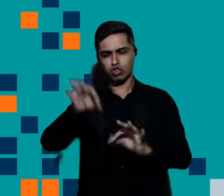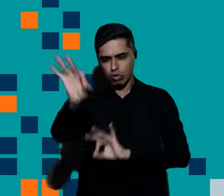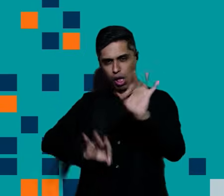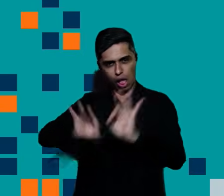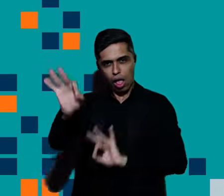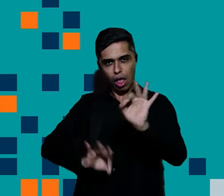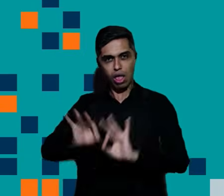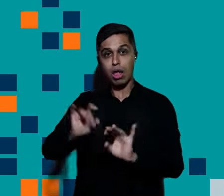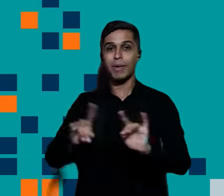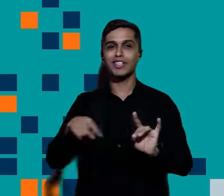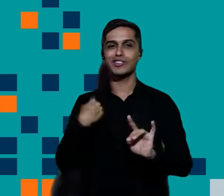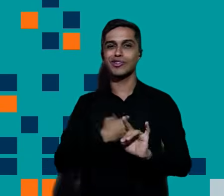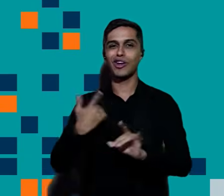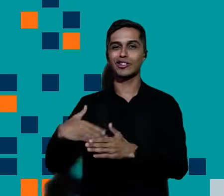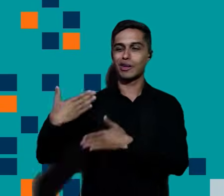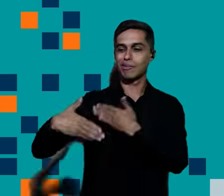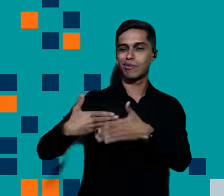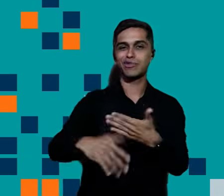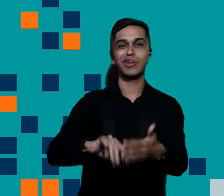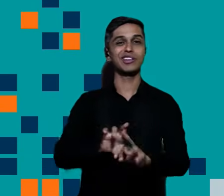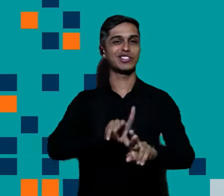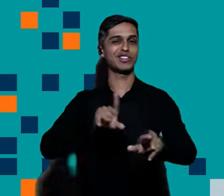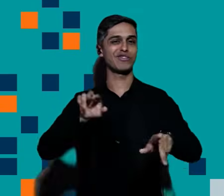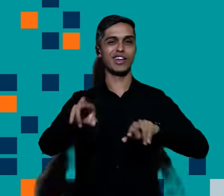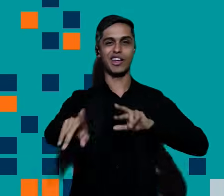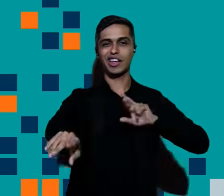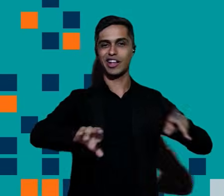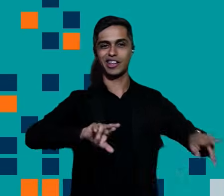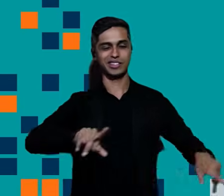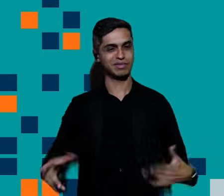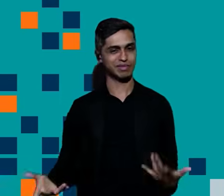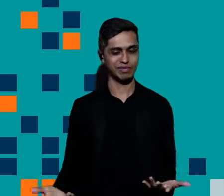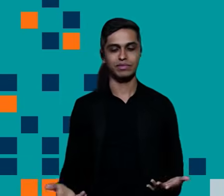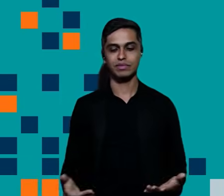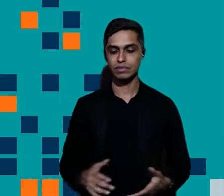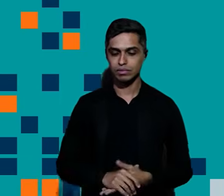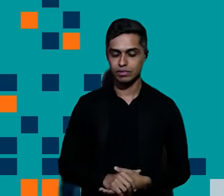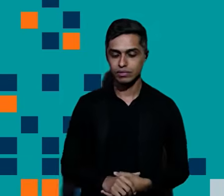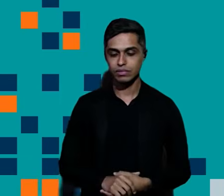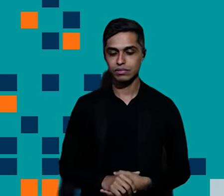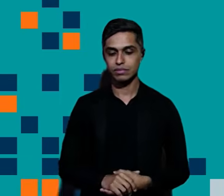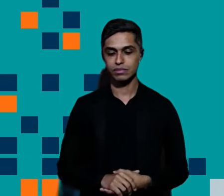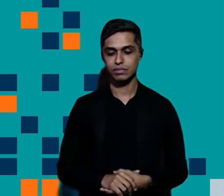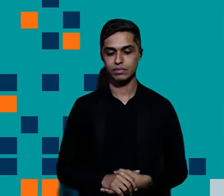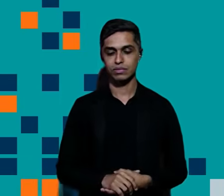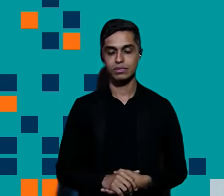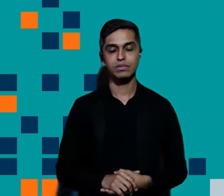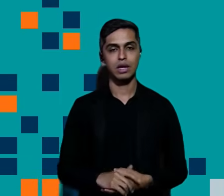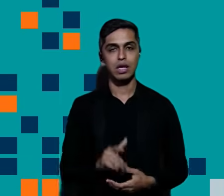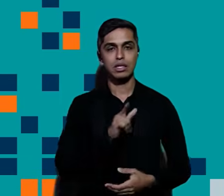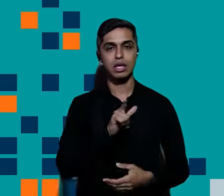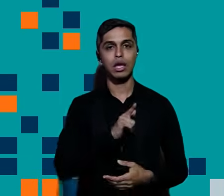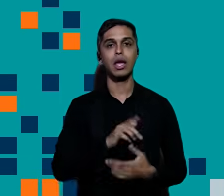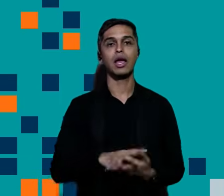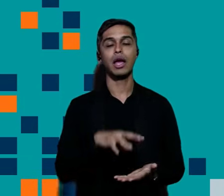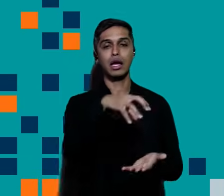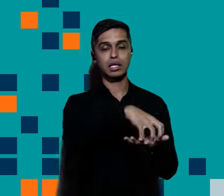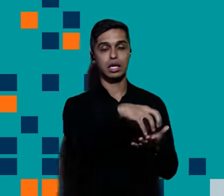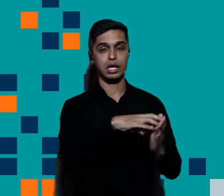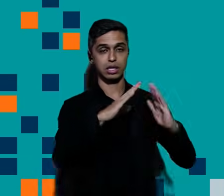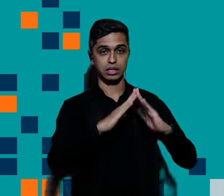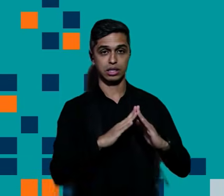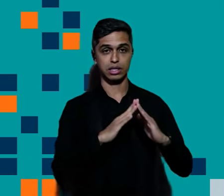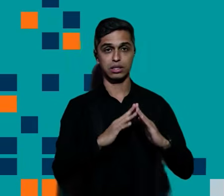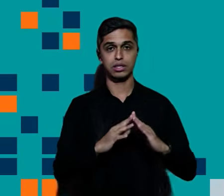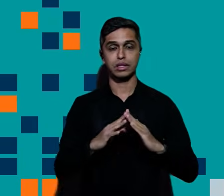scale. One a resort, just little tree houses, and the other a major cancer institution. This idea